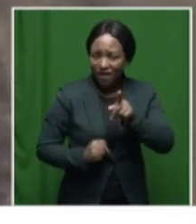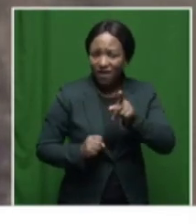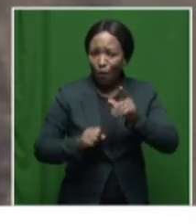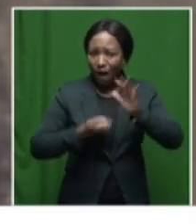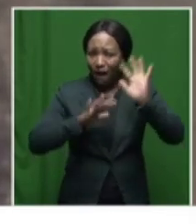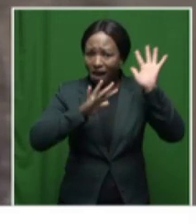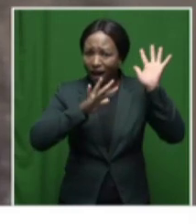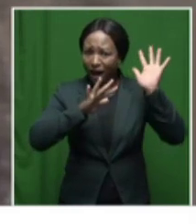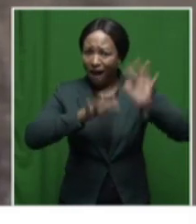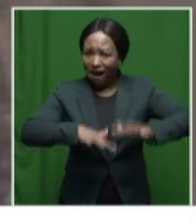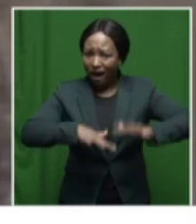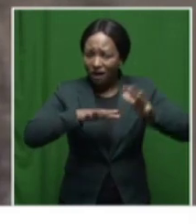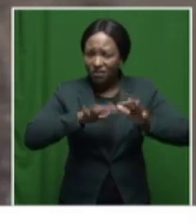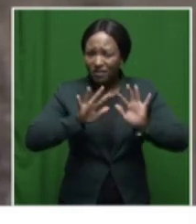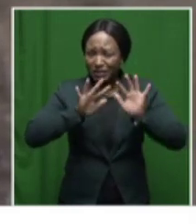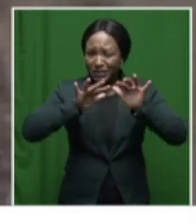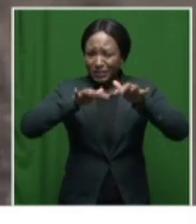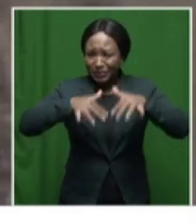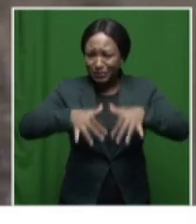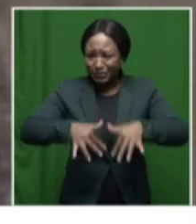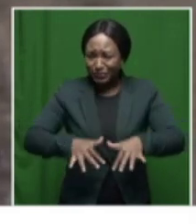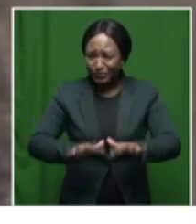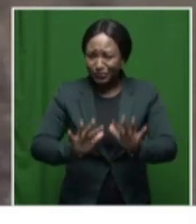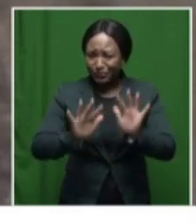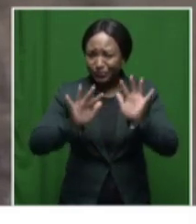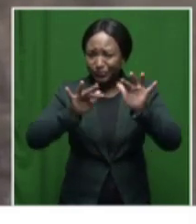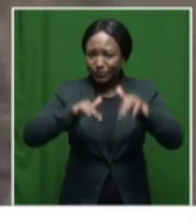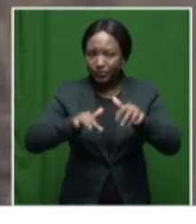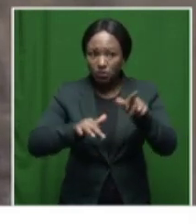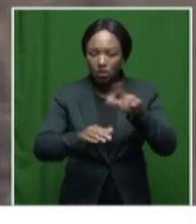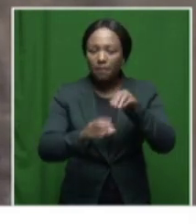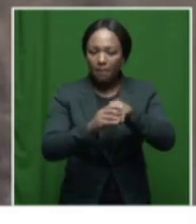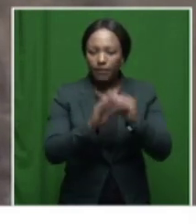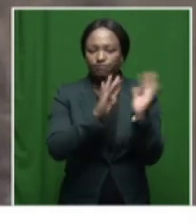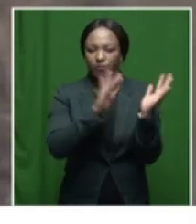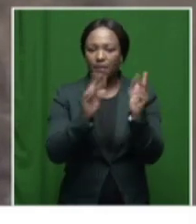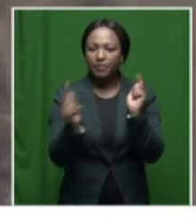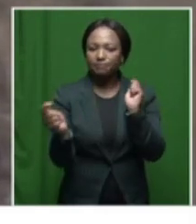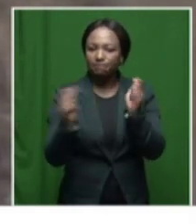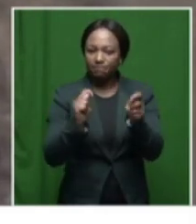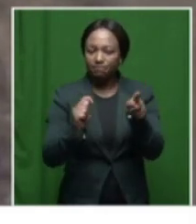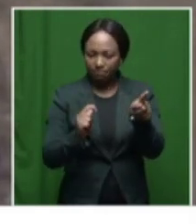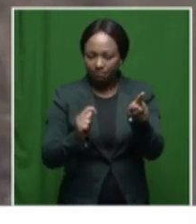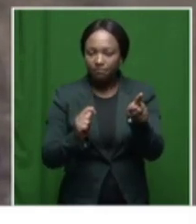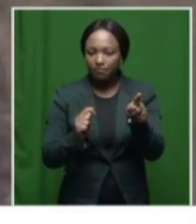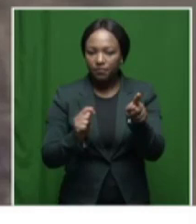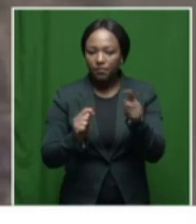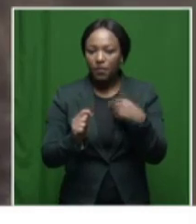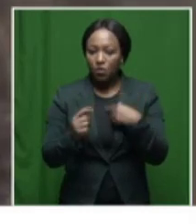hard, that came to South Africa, and that's part of the climate change. And we've seen just what our